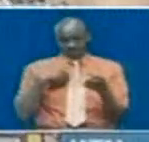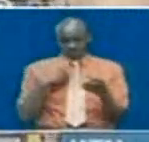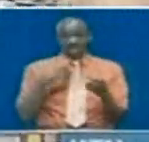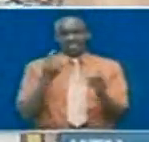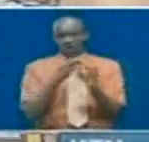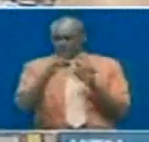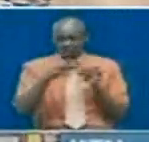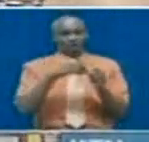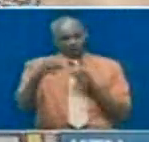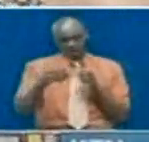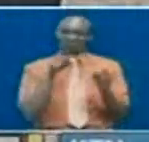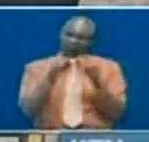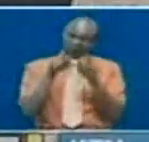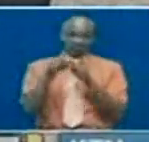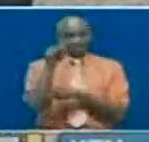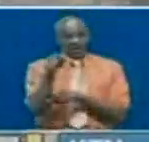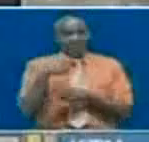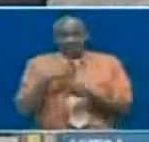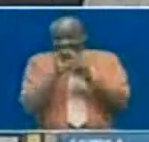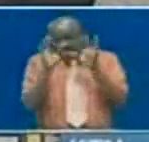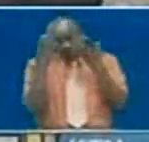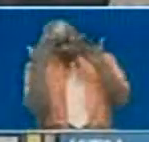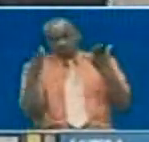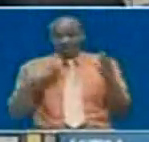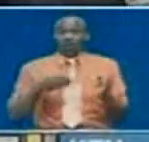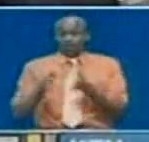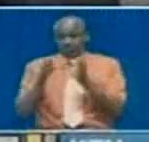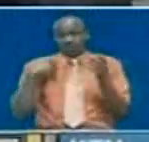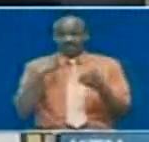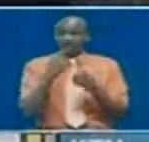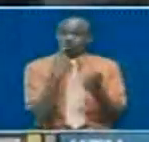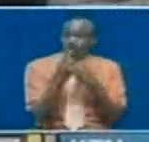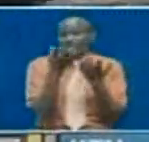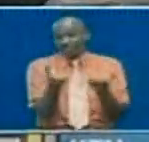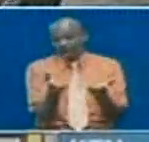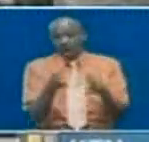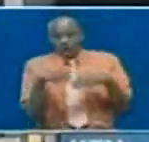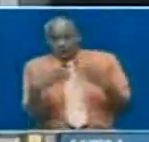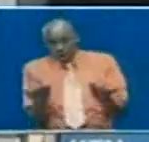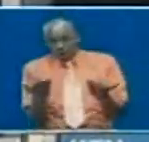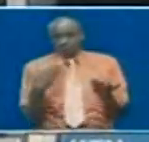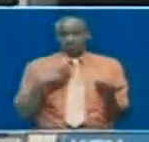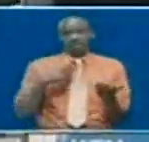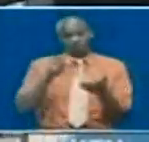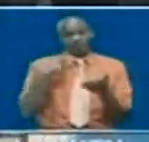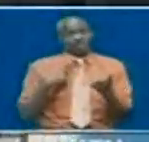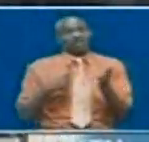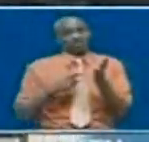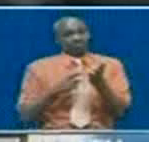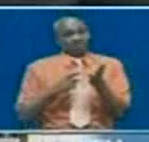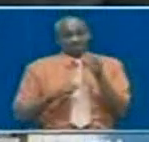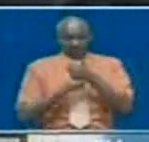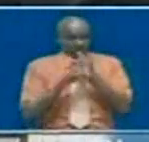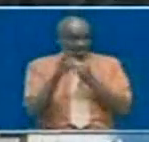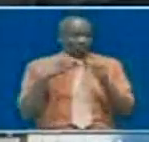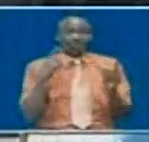court storm. It is not clear if he will be given a chance to be heard, or whether the wrangles will prove lethal for court's support base